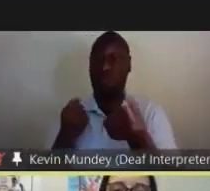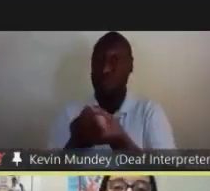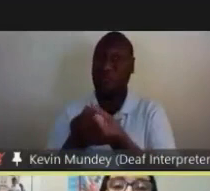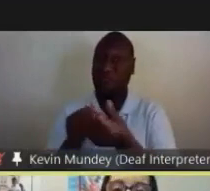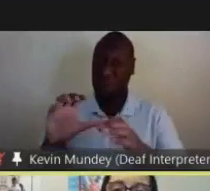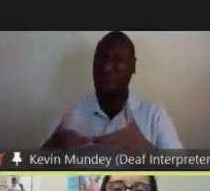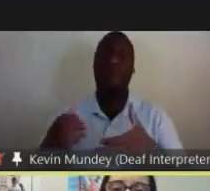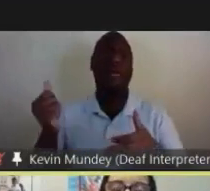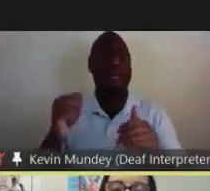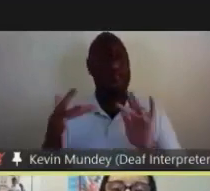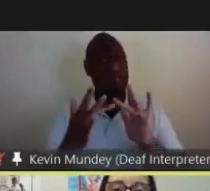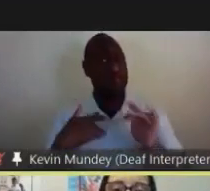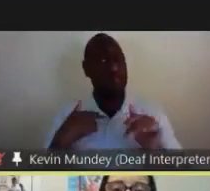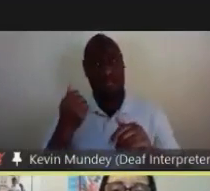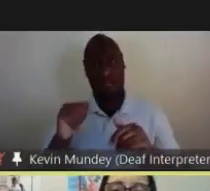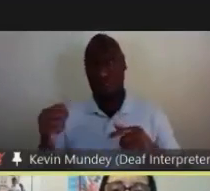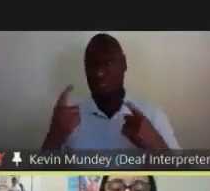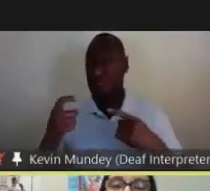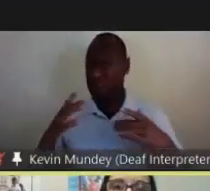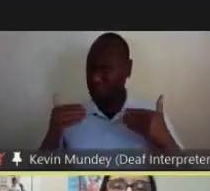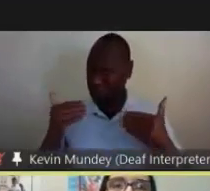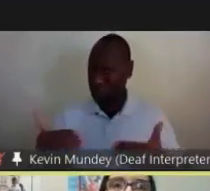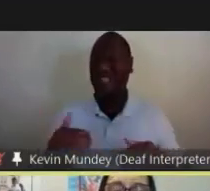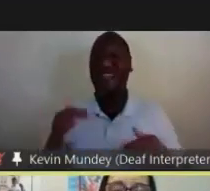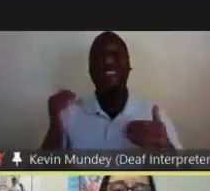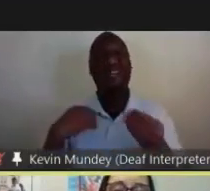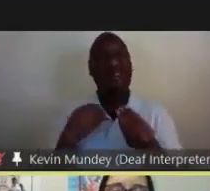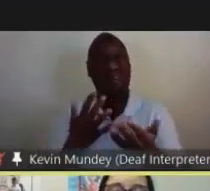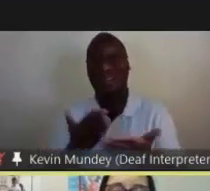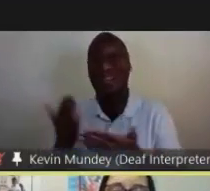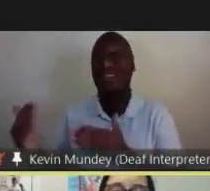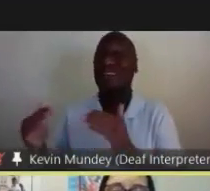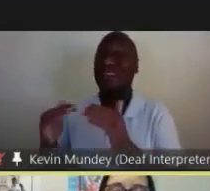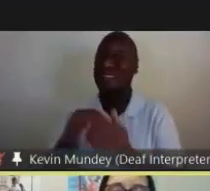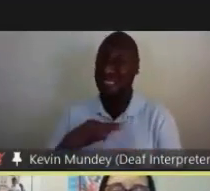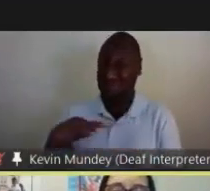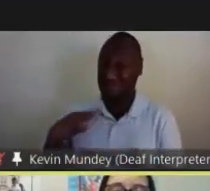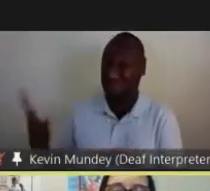questions. I will now hand it over to my coworker, Igor Kamil.